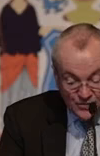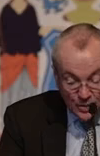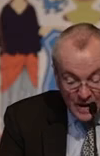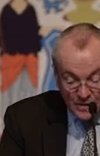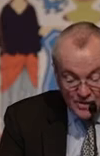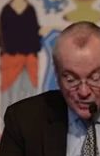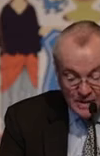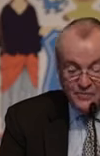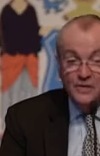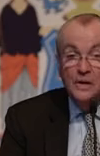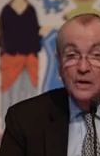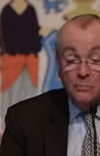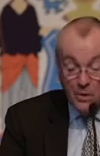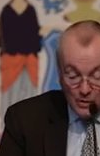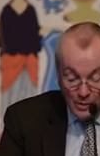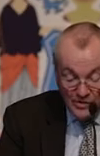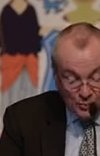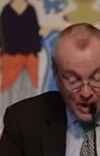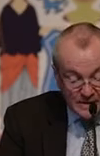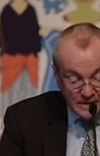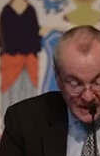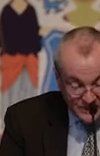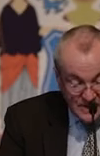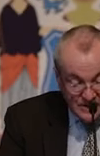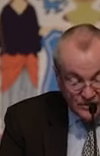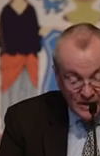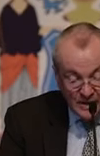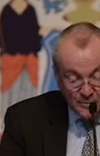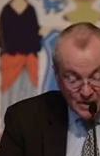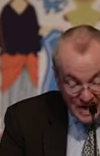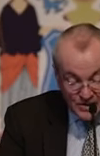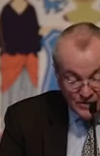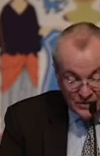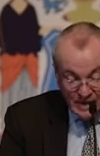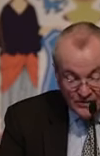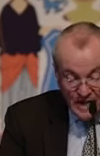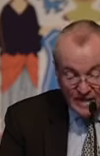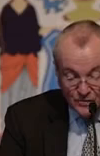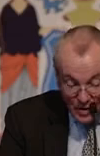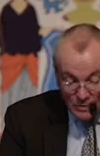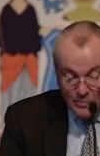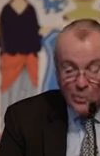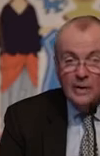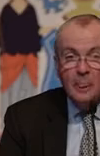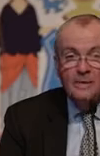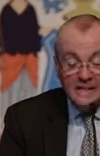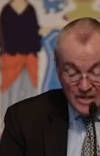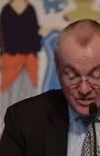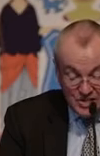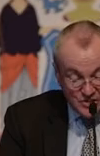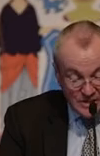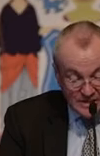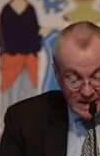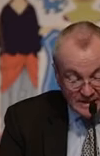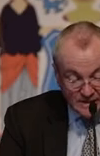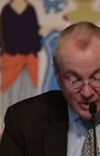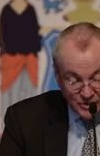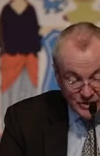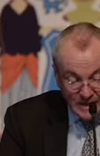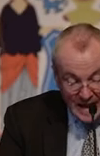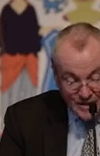days forbearance relief for borrowers, waiving late fees, protections against negative credit reporting, a cease in